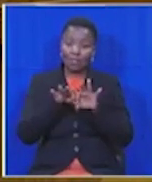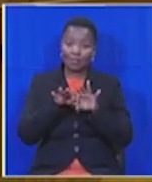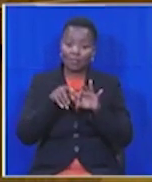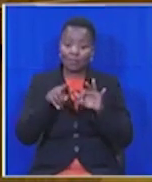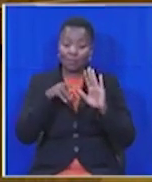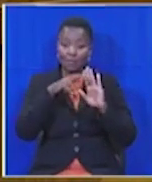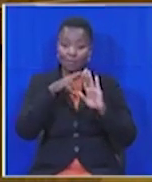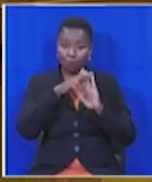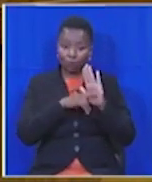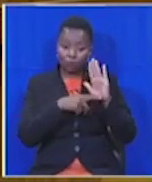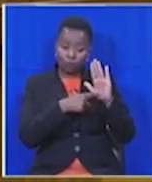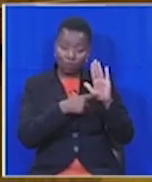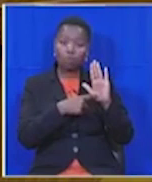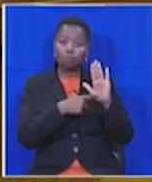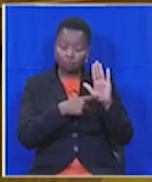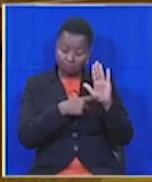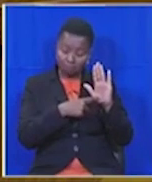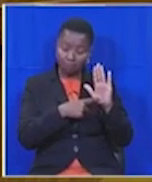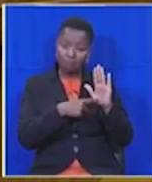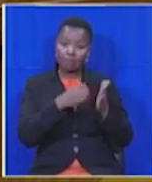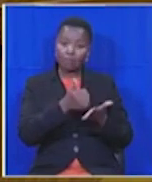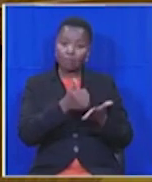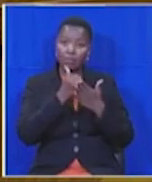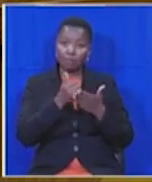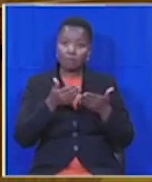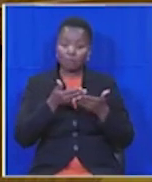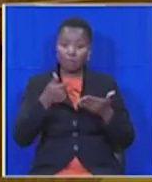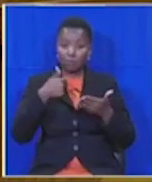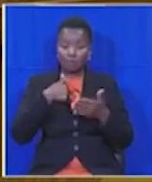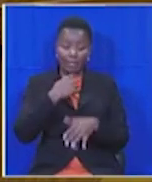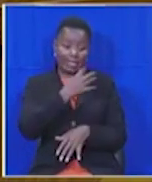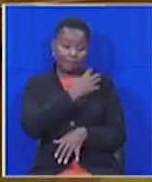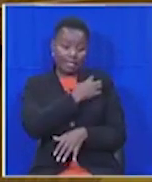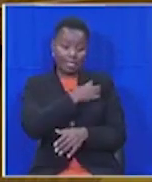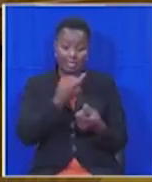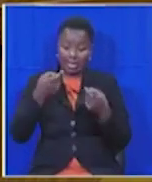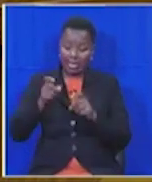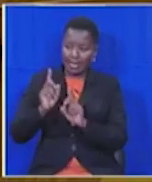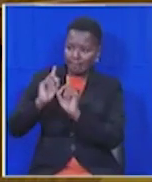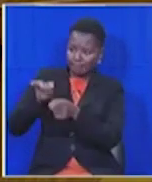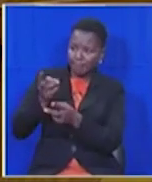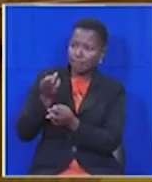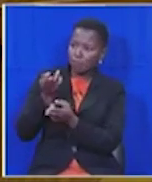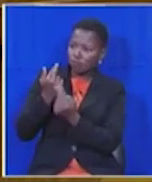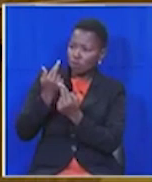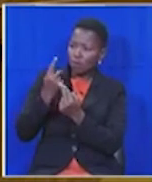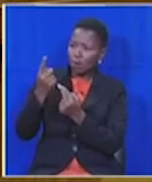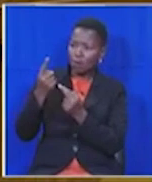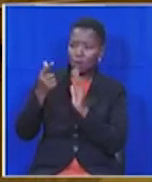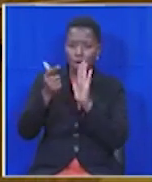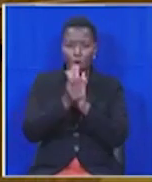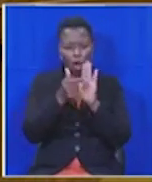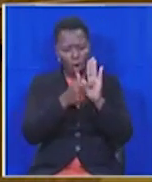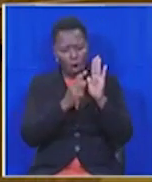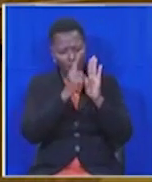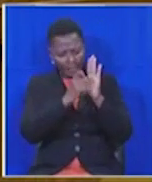assist us to ensure that we hold the executive accountable, that we scrutinize the legislation and